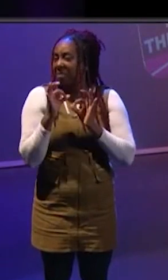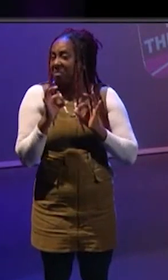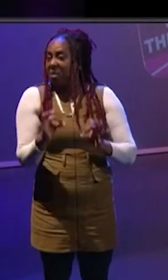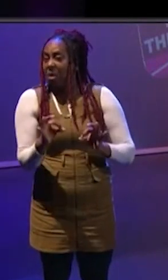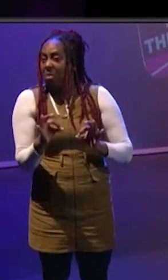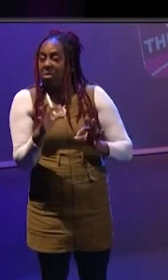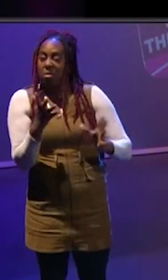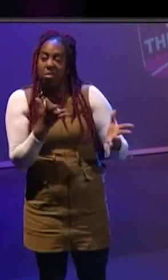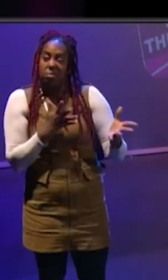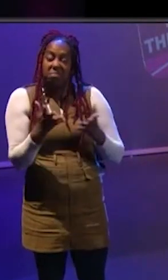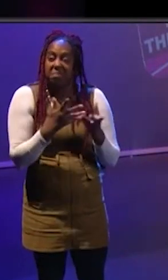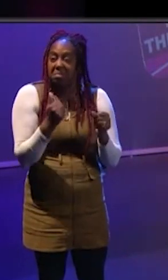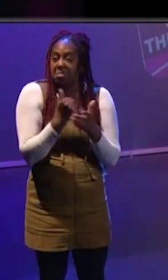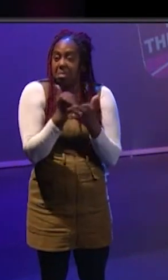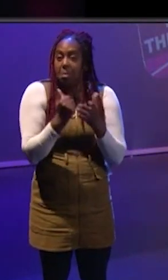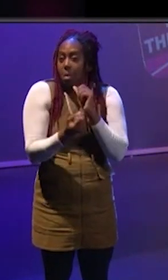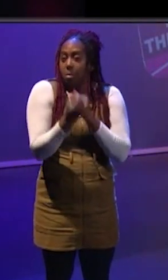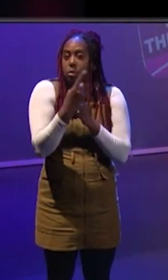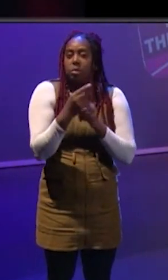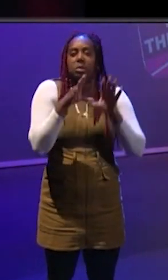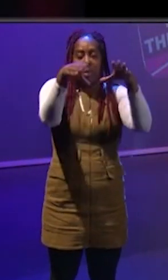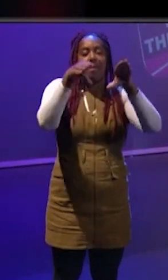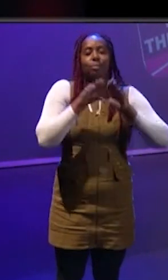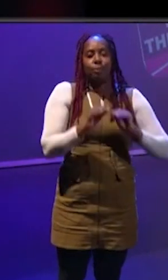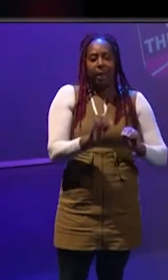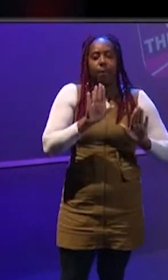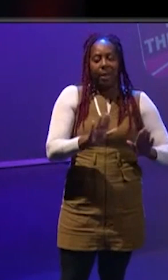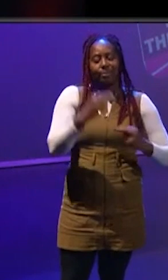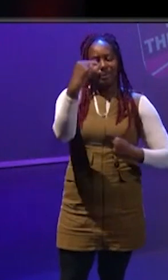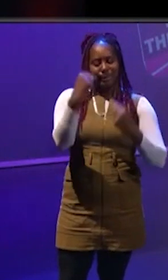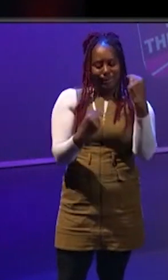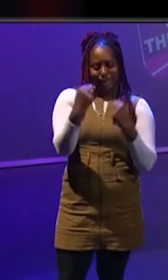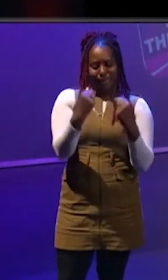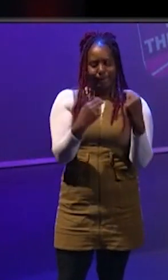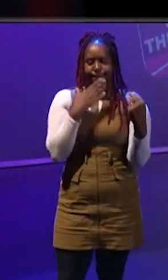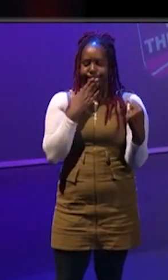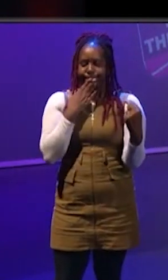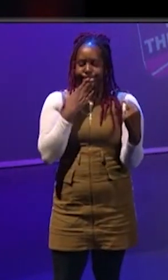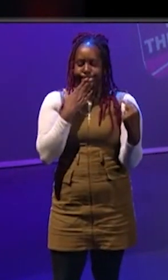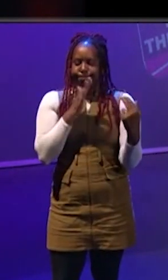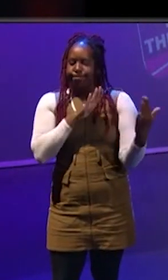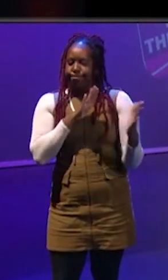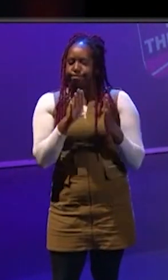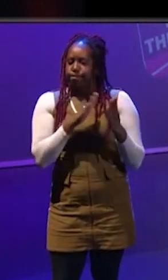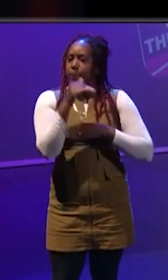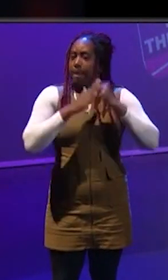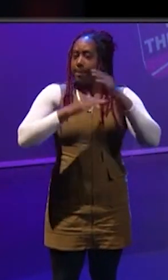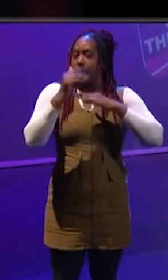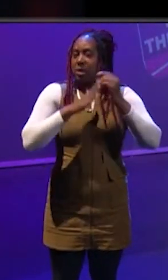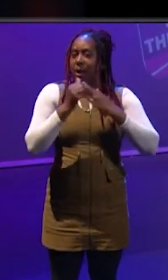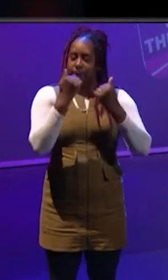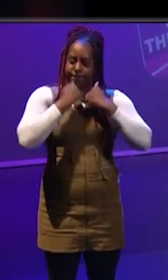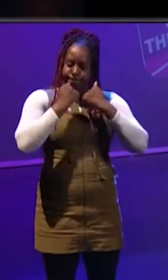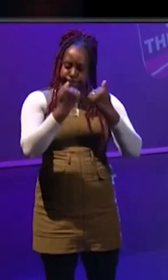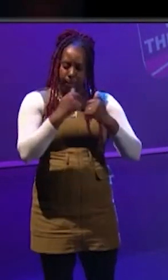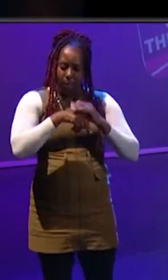really great opportunities to press pause on your practice and evaluate and to reassess and to actually like build up your toolbox.